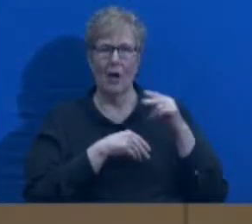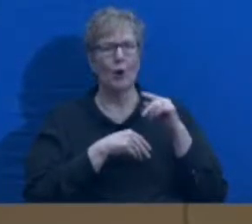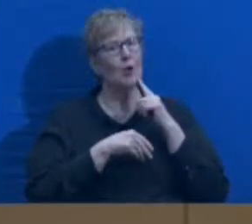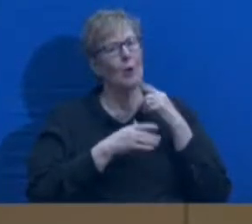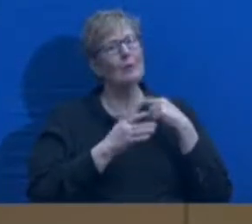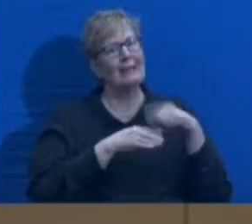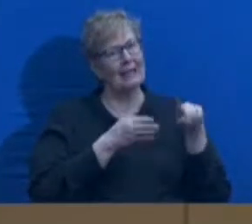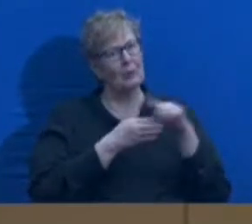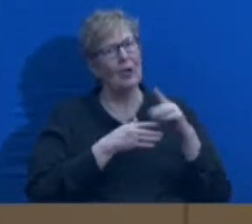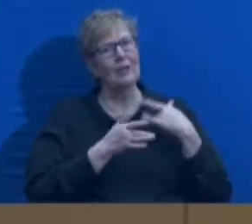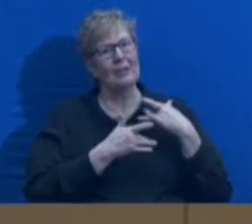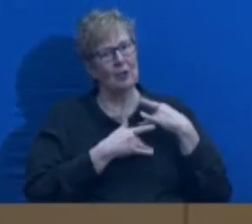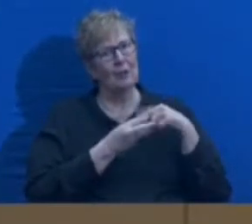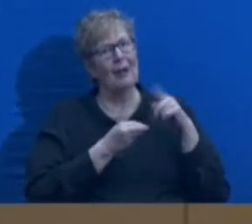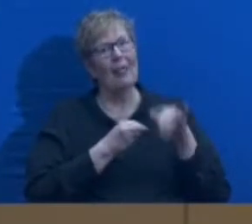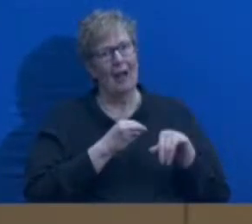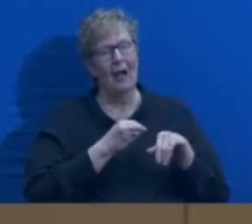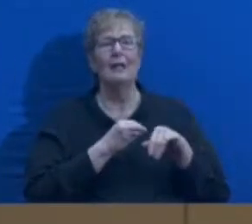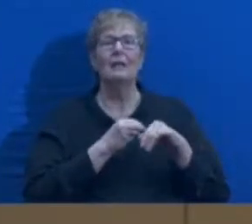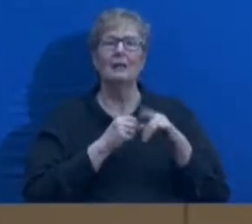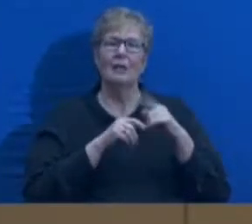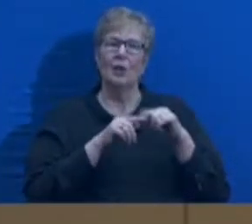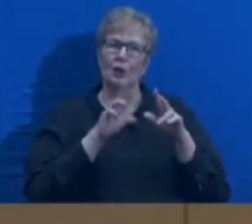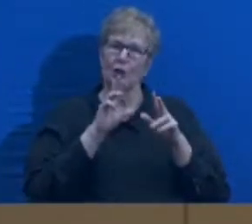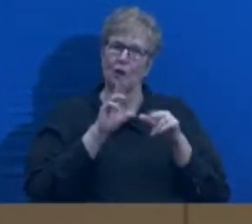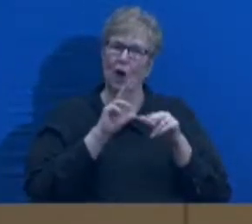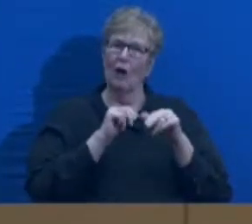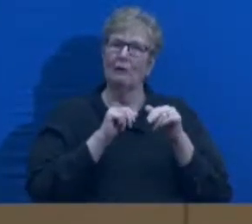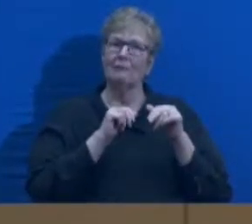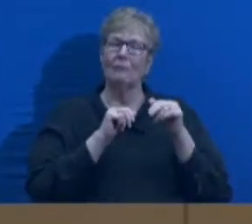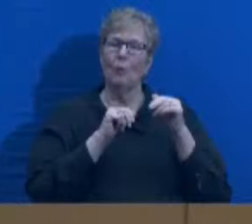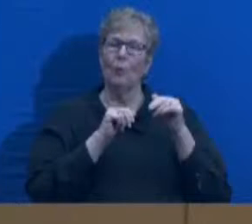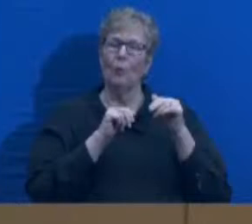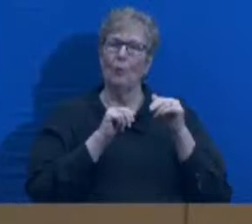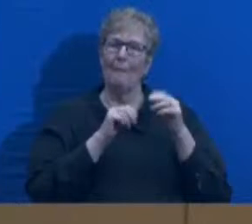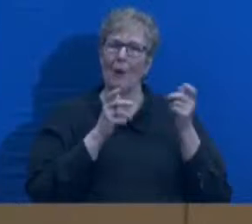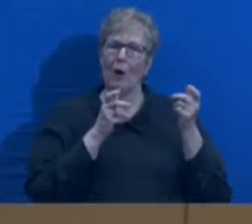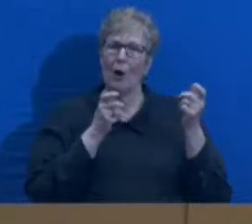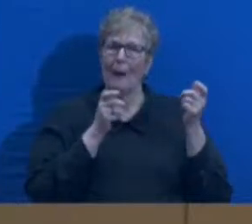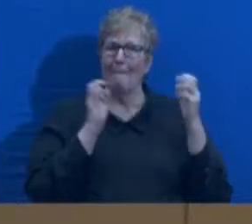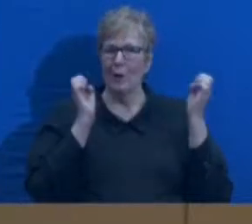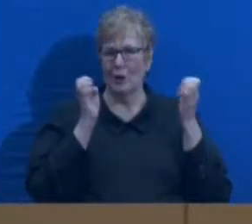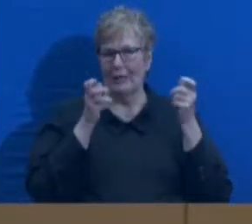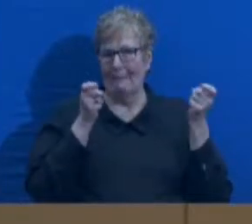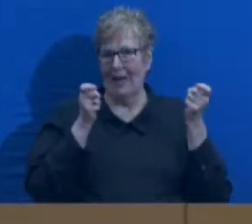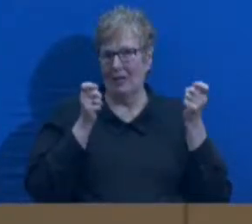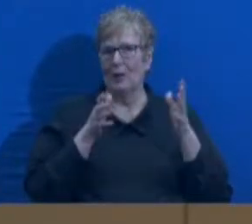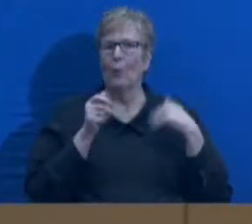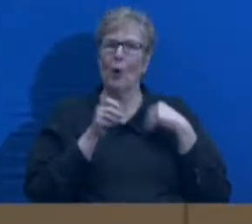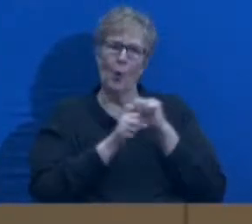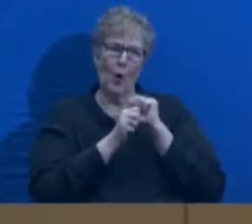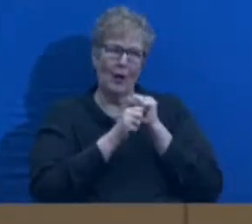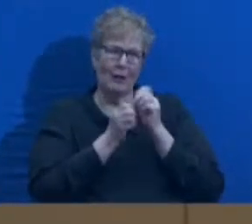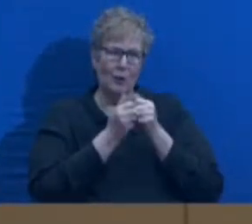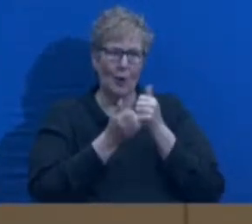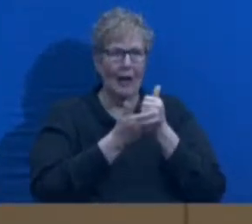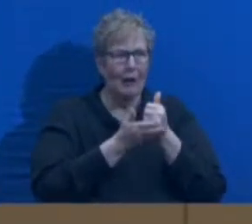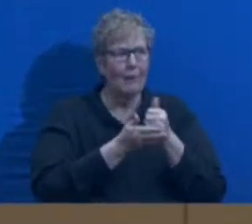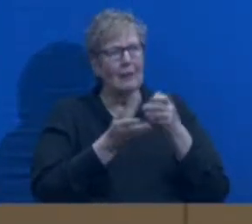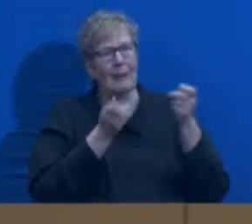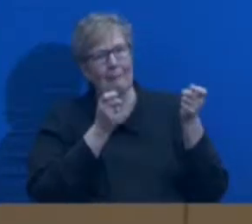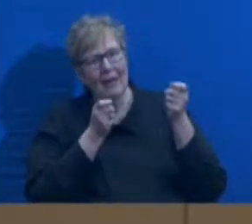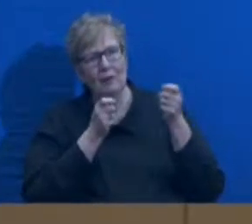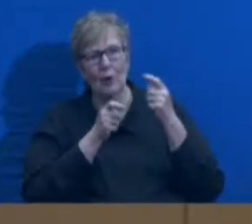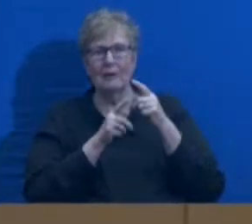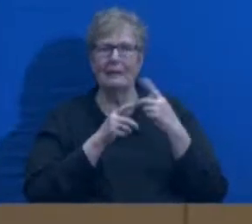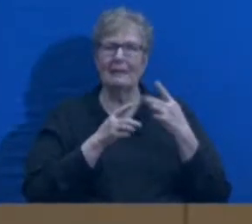weather. Charlotte Mecklenburg Emergency Management is working with our partners throughout the city and county to assist in management and coordination of